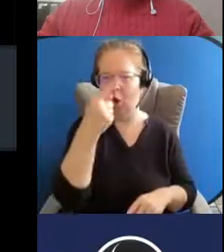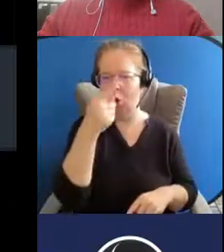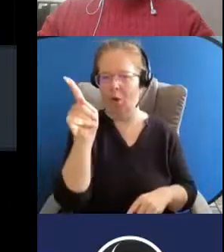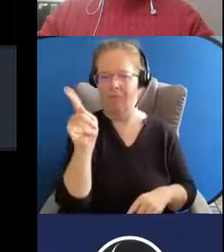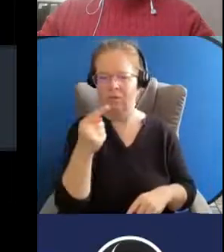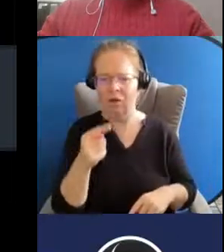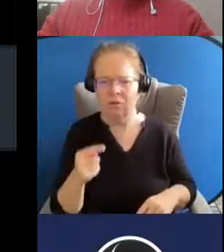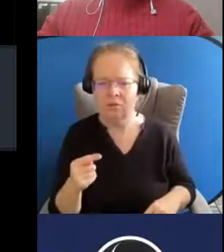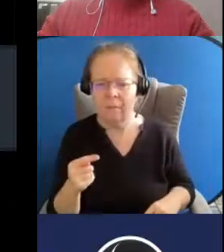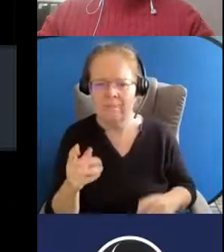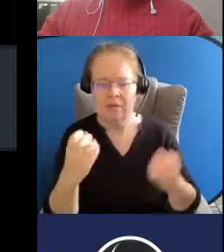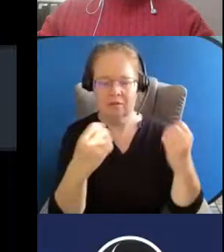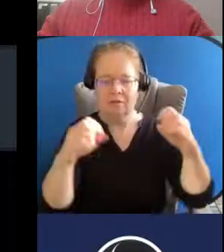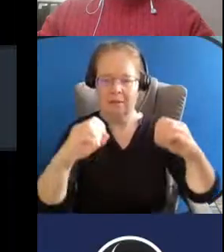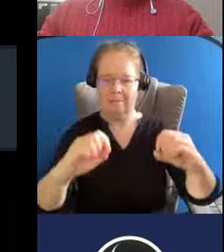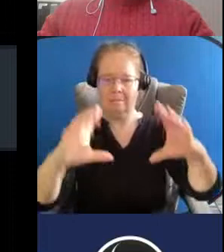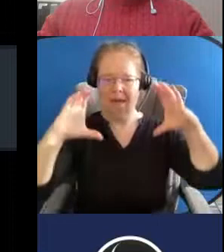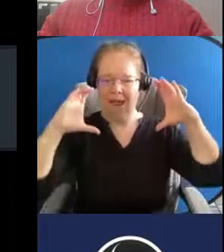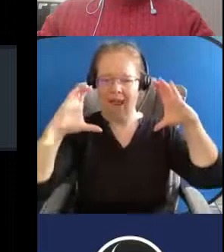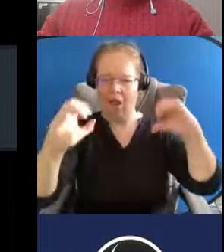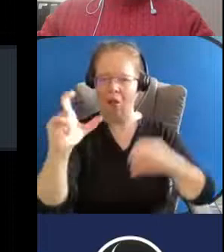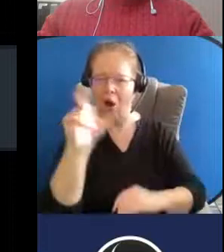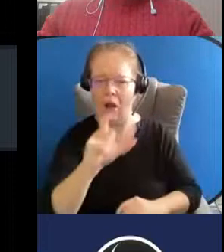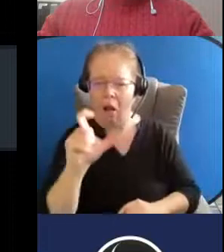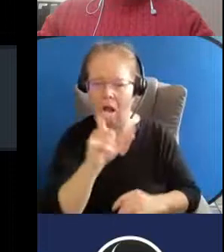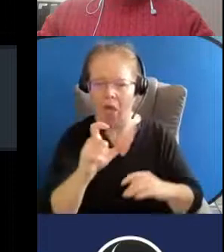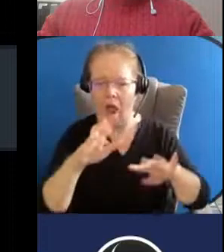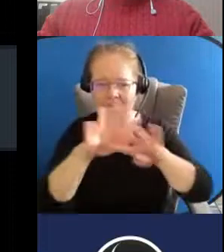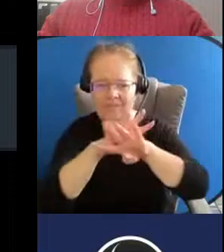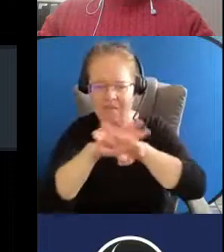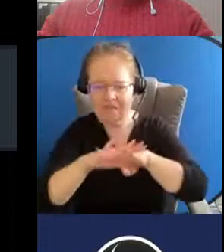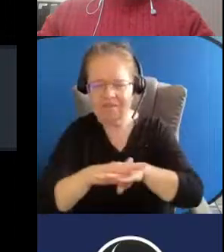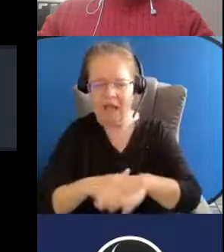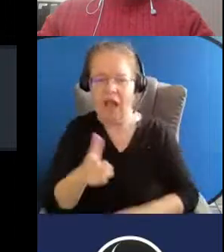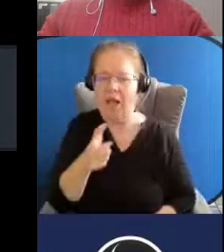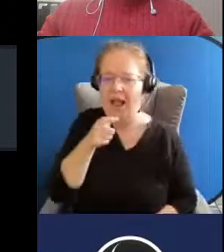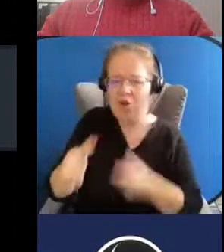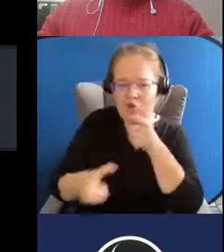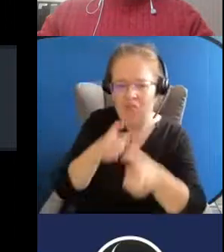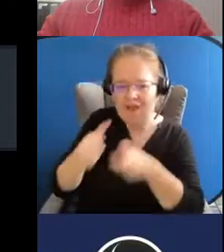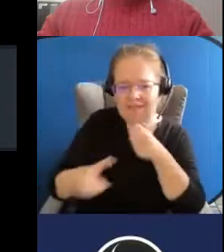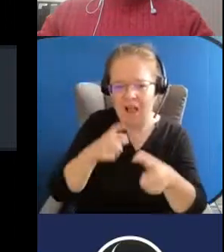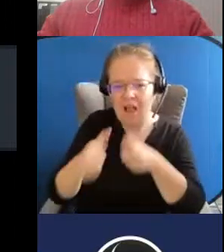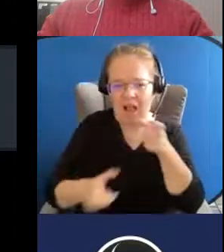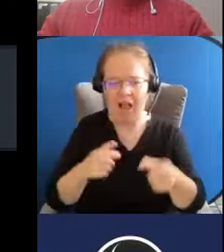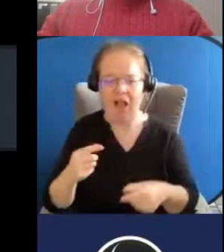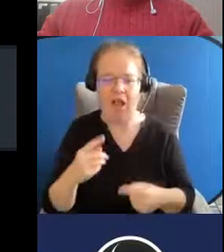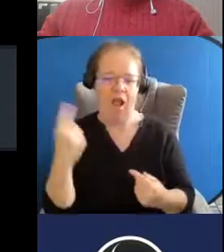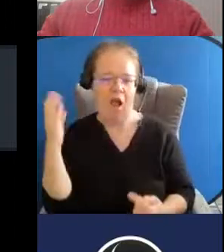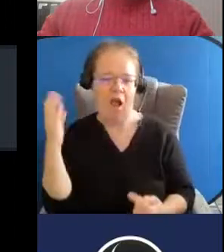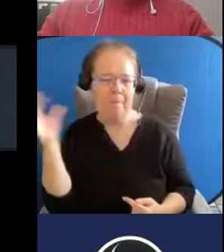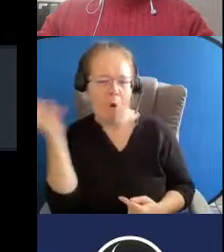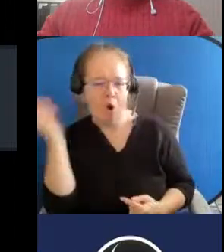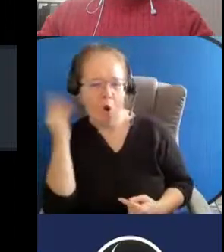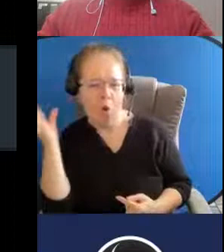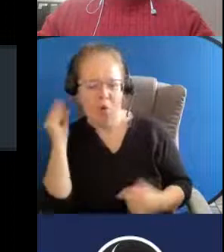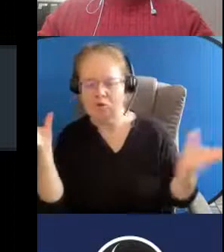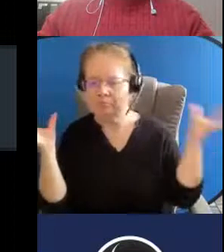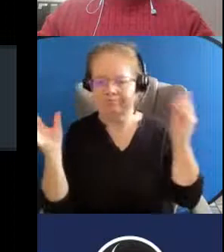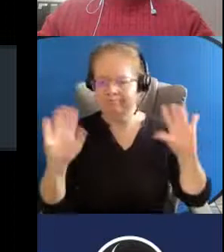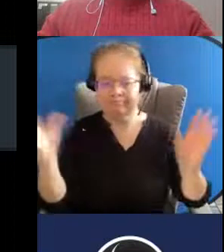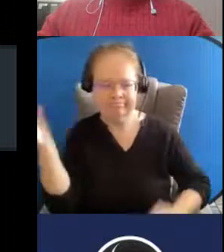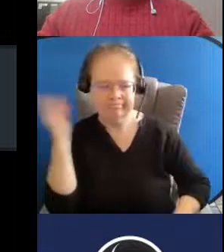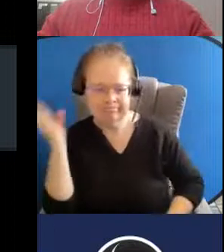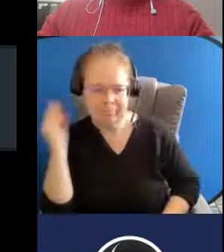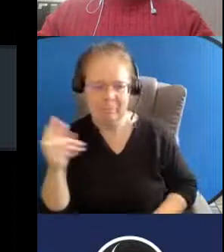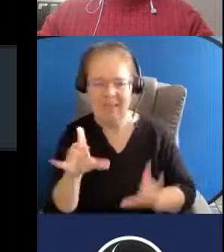5, sorry, magnifier, color filters, narrator, mono audio, sticky keys. It just sort of gives you a kind of a flavor of, there are accessibility